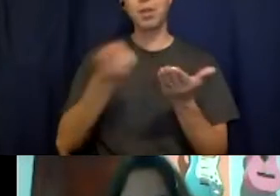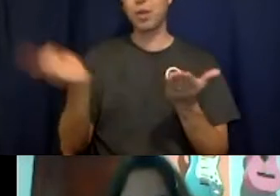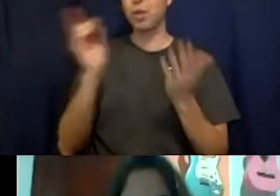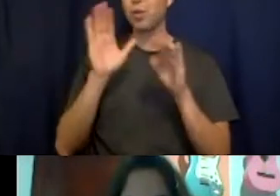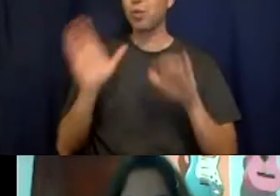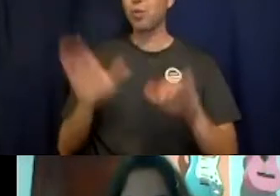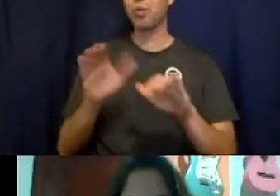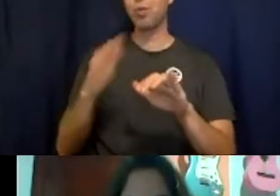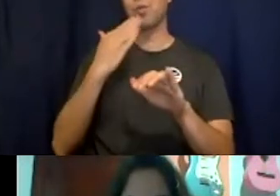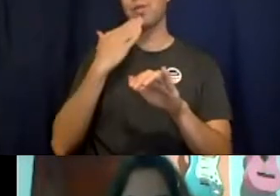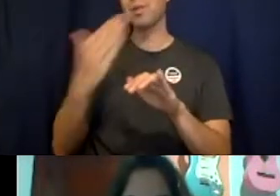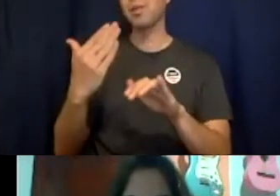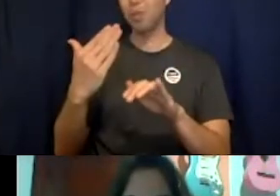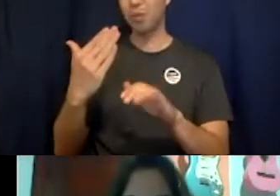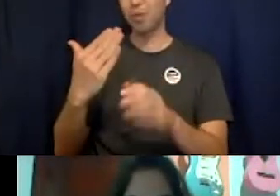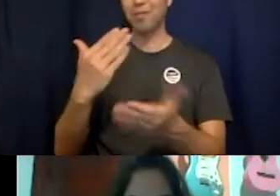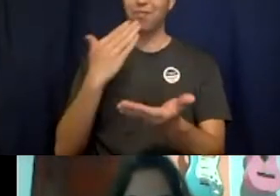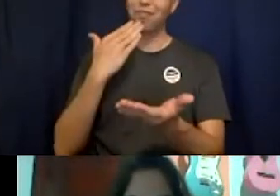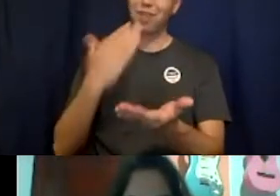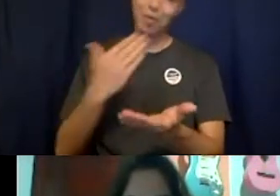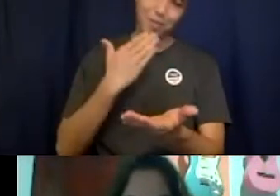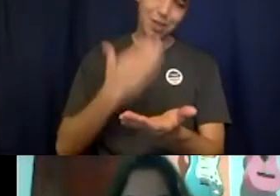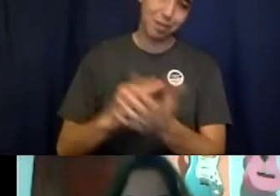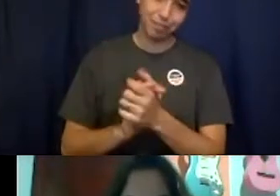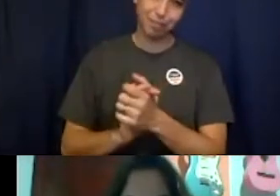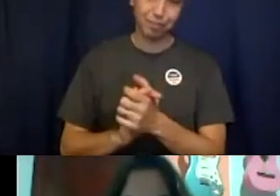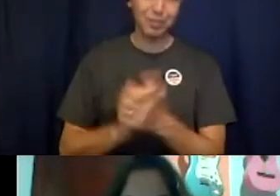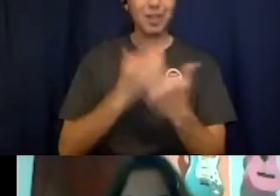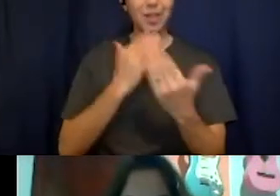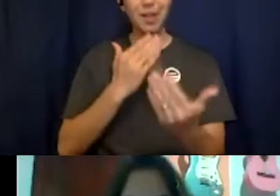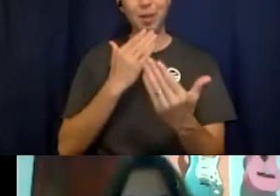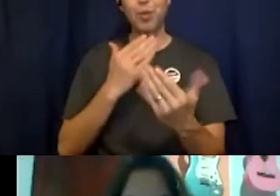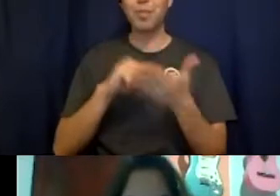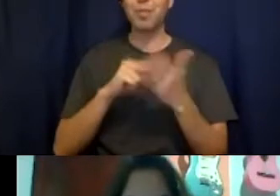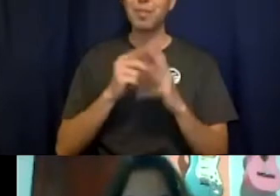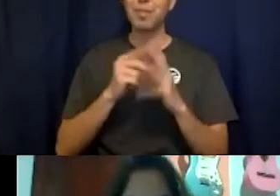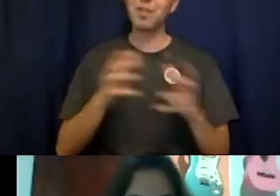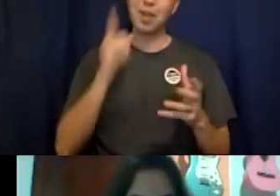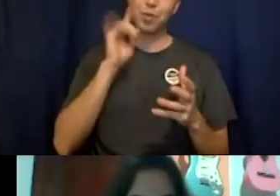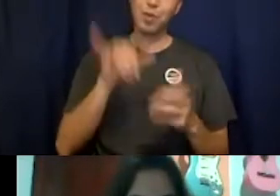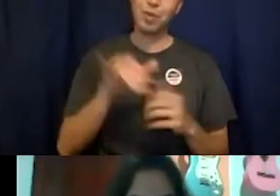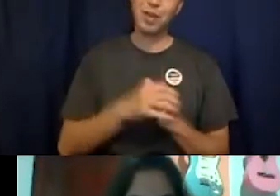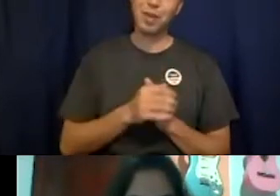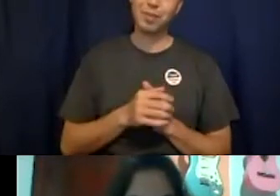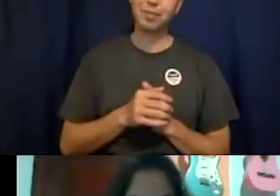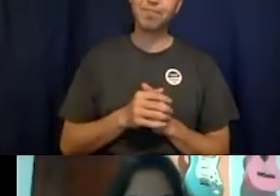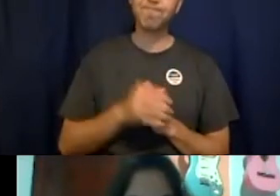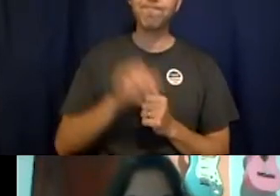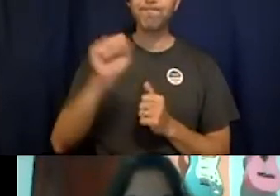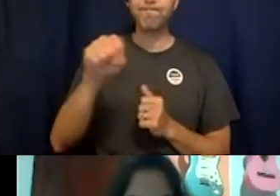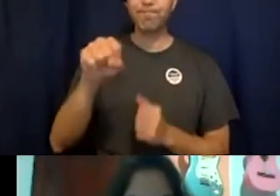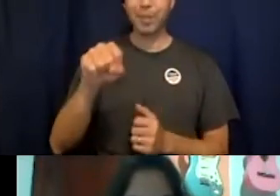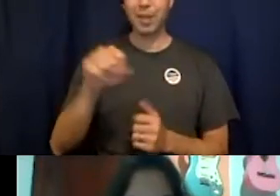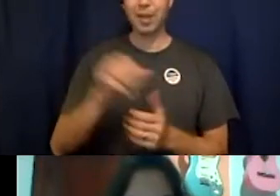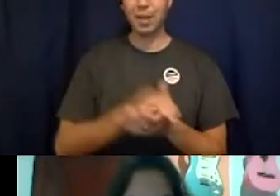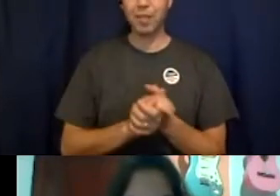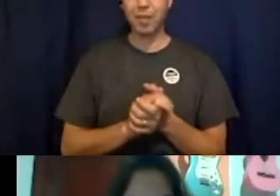Brattleboro. Oh, really? That's not Massachusetts, but it's well, near. It's right. It's close. It's close to Greenfield. So